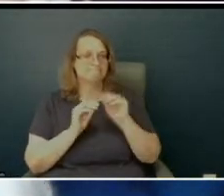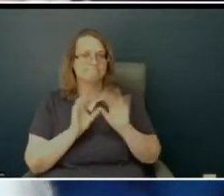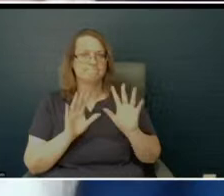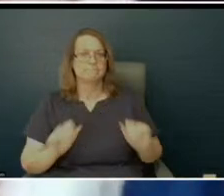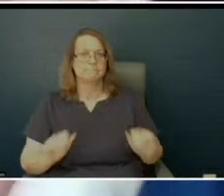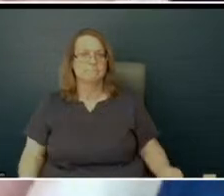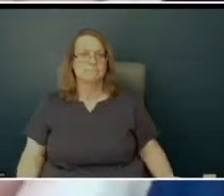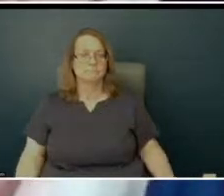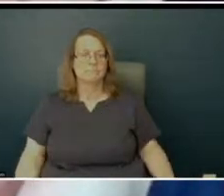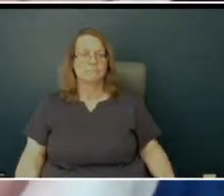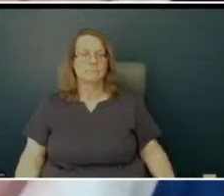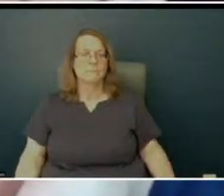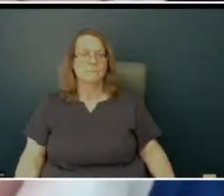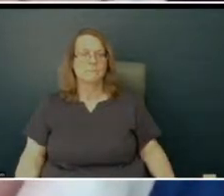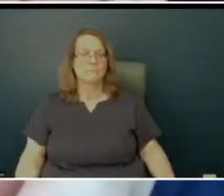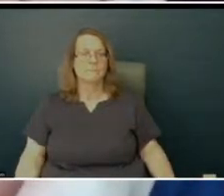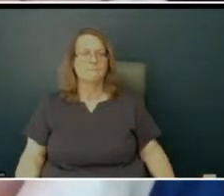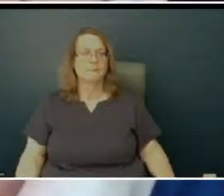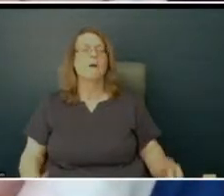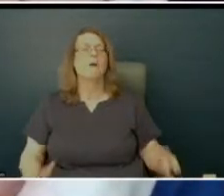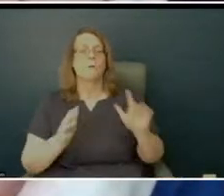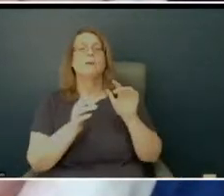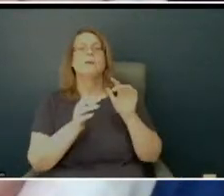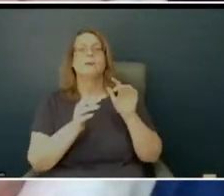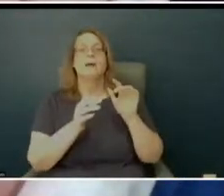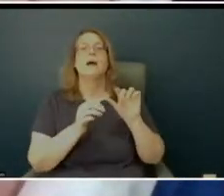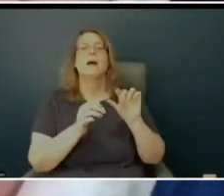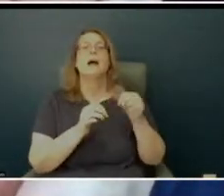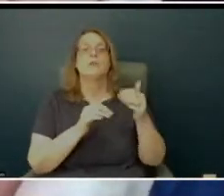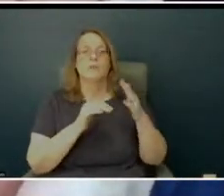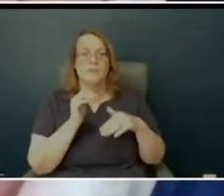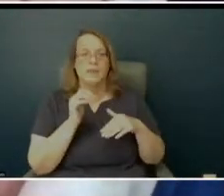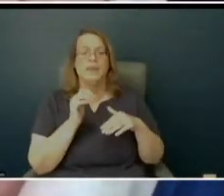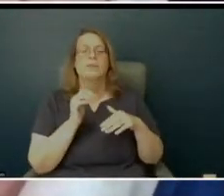Well, beyond the president, I do recall